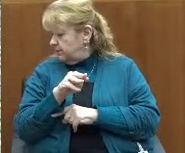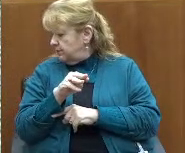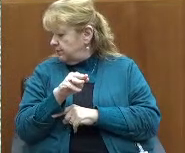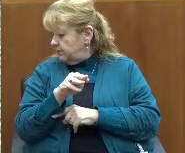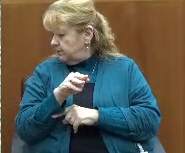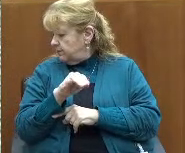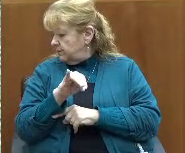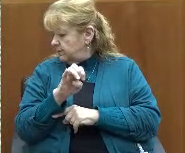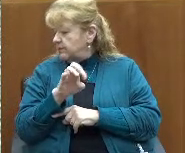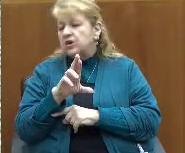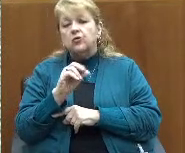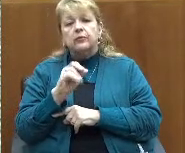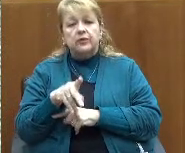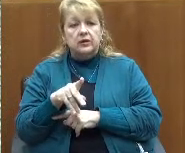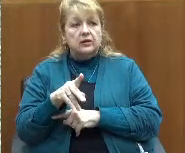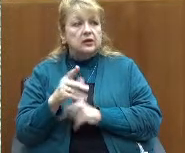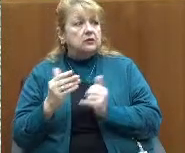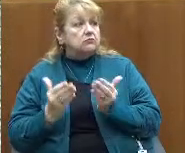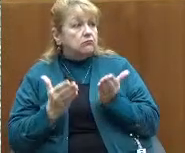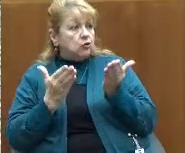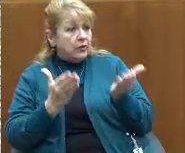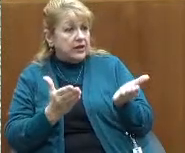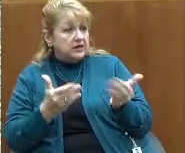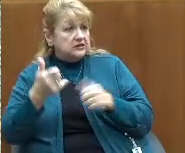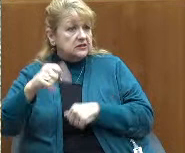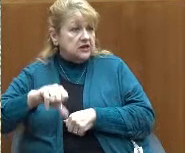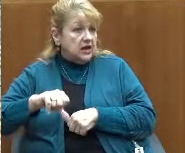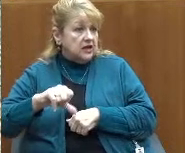grant, deny, or defer. Can I get a motion?